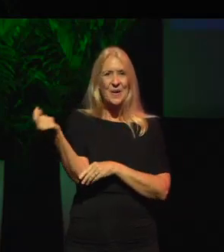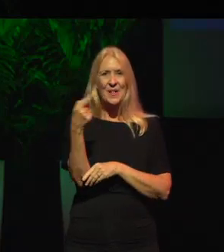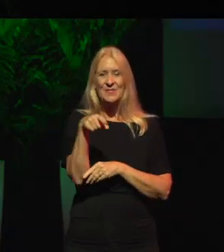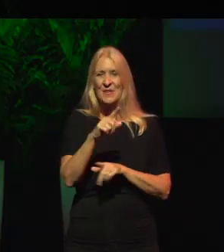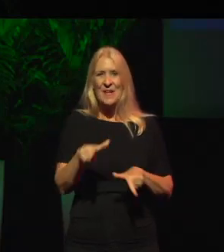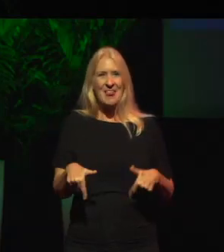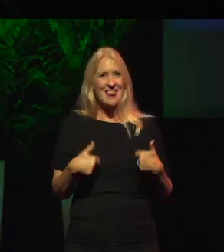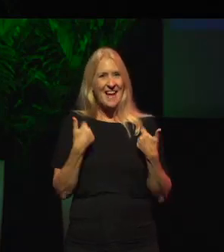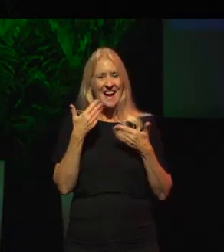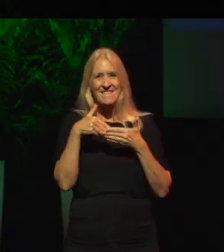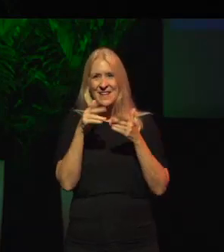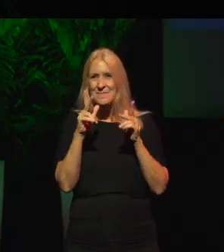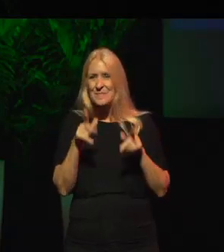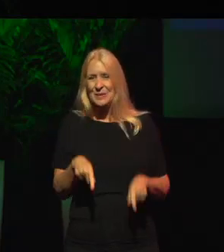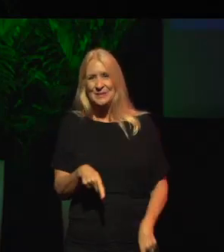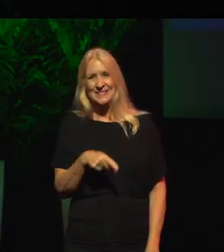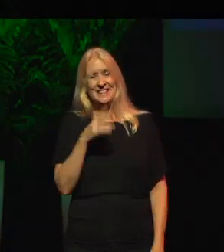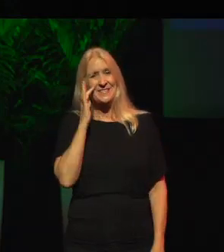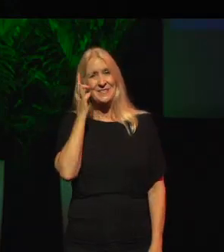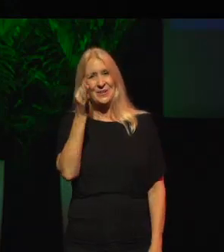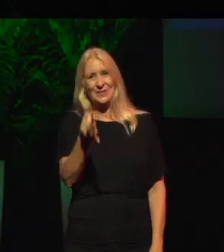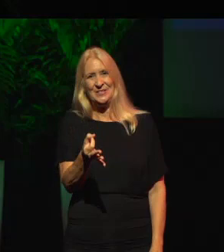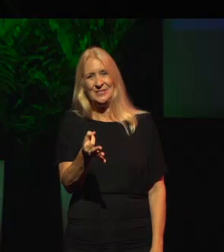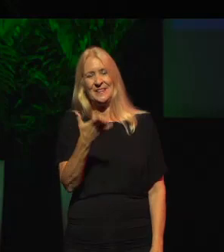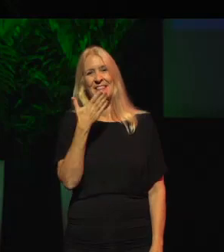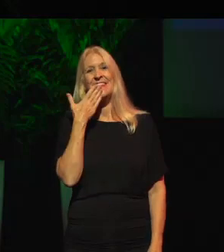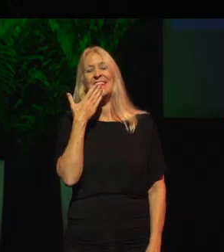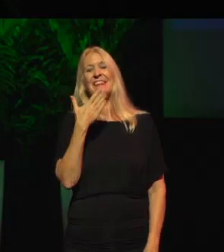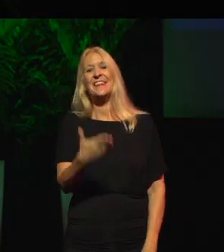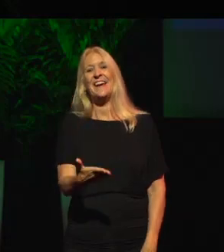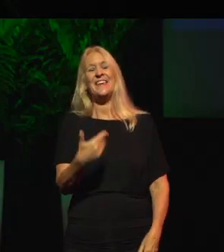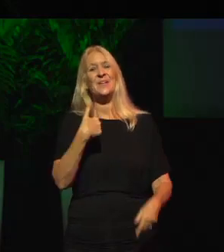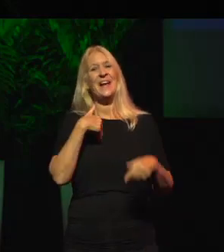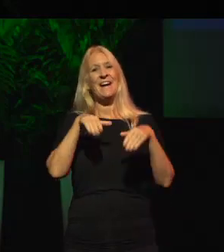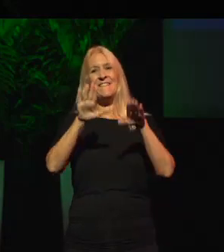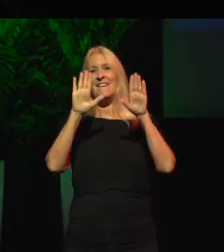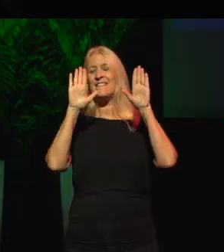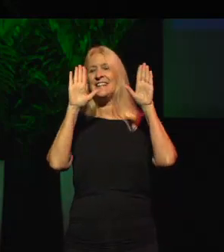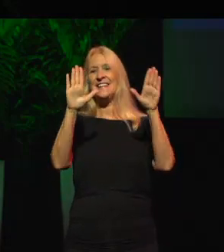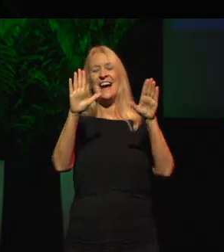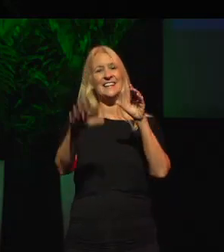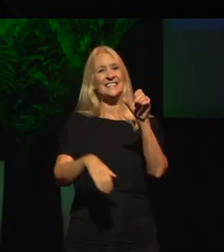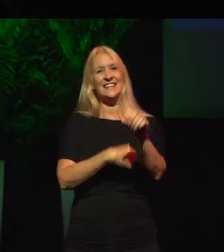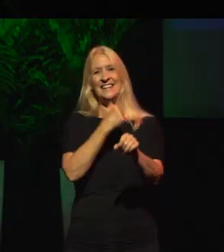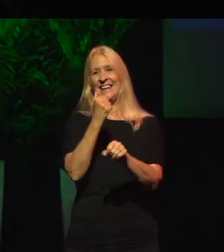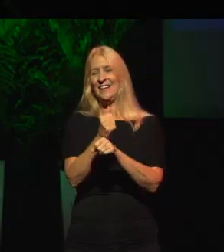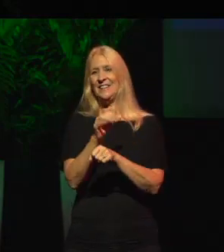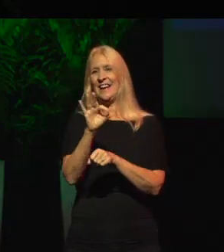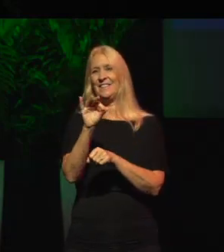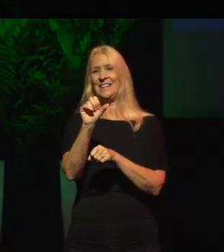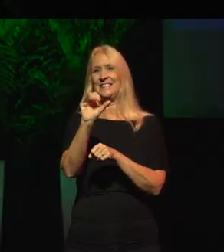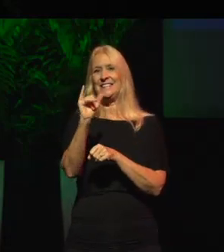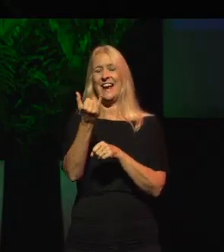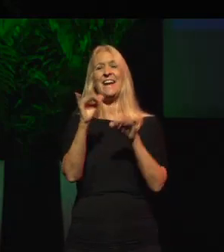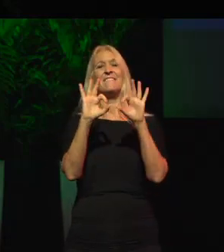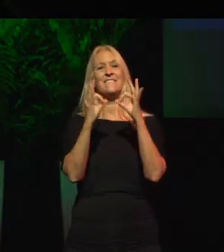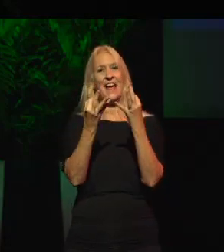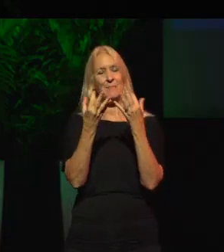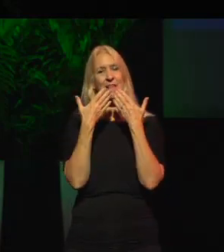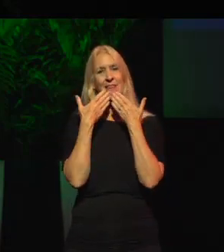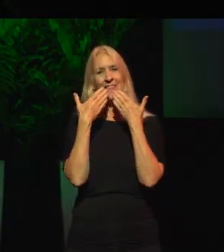and in person in the near future. Thank you, and have a fantastic year to the FSCJ family. Thank